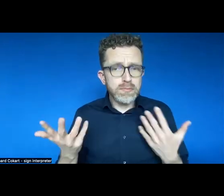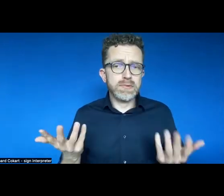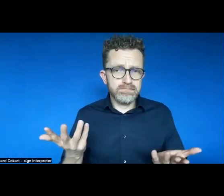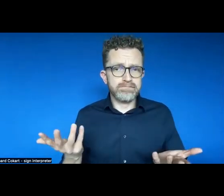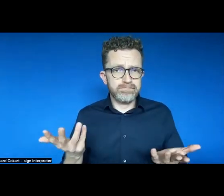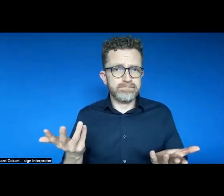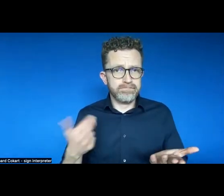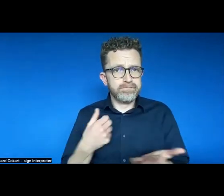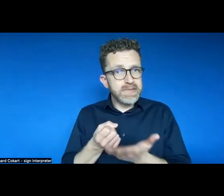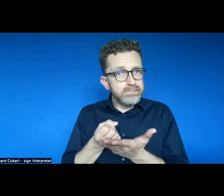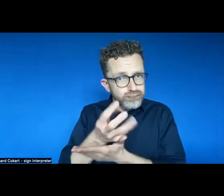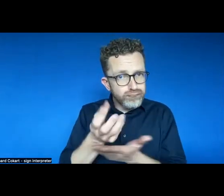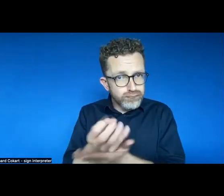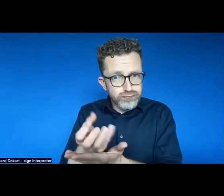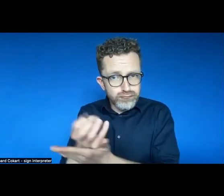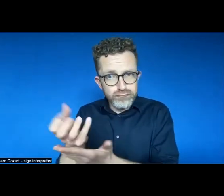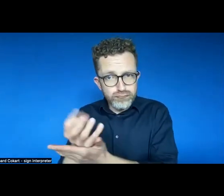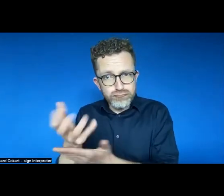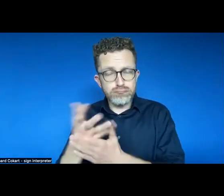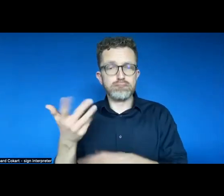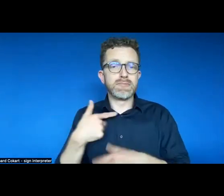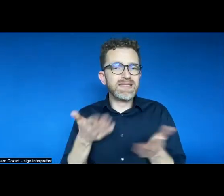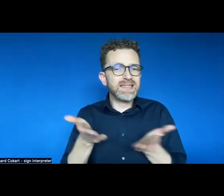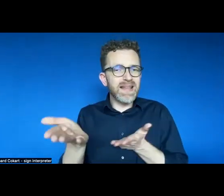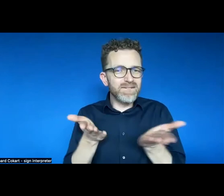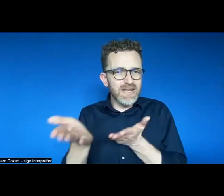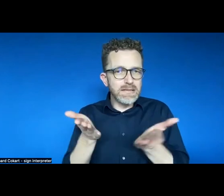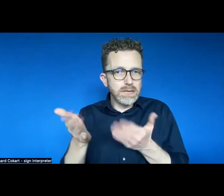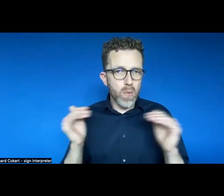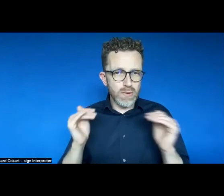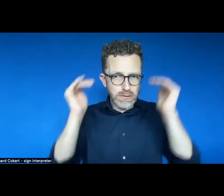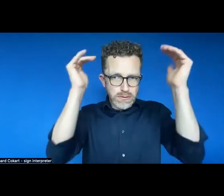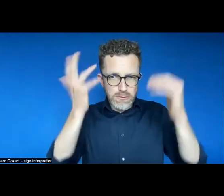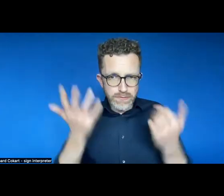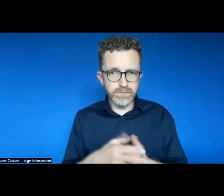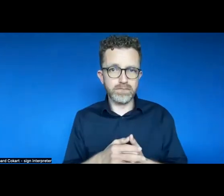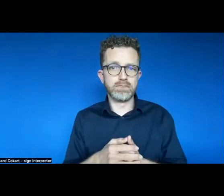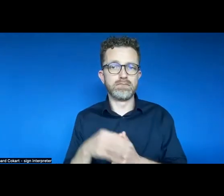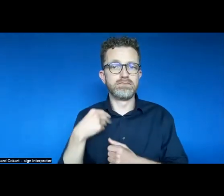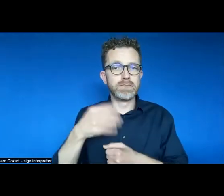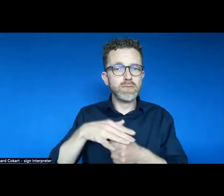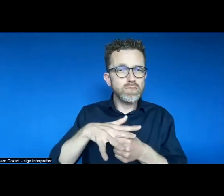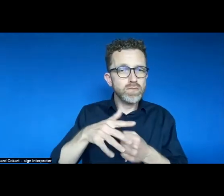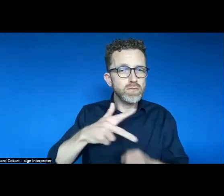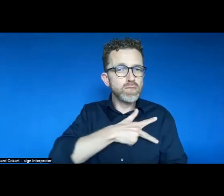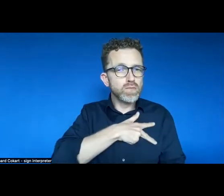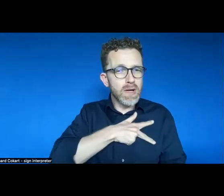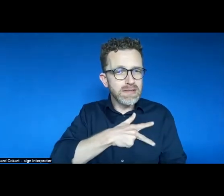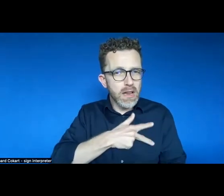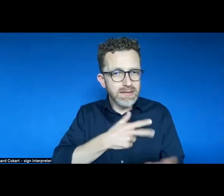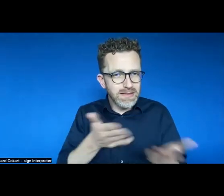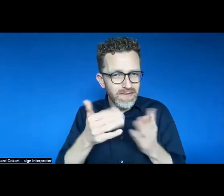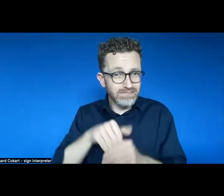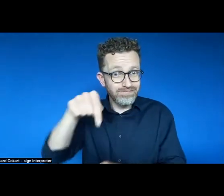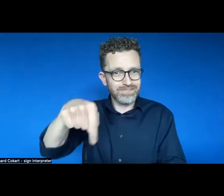Kyiv. We have a daycare center for children with severe disabilities, and